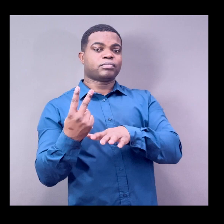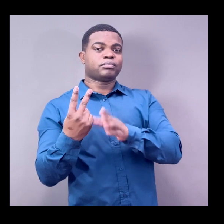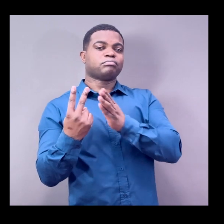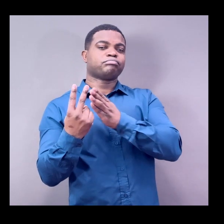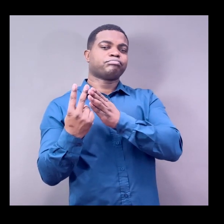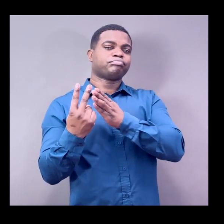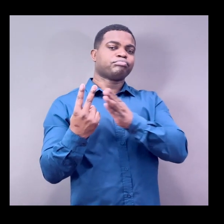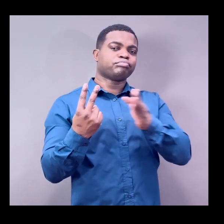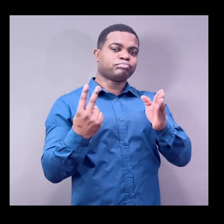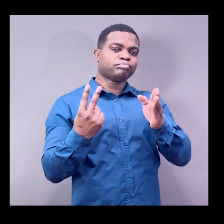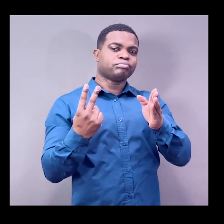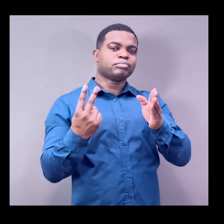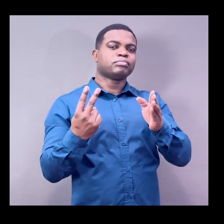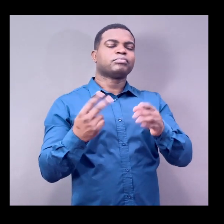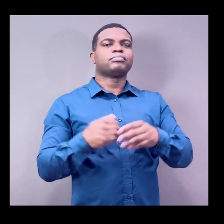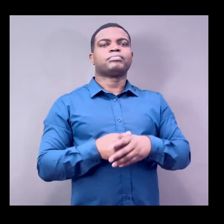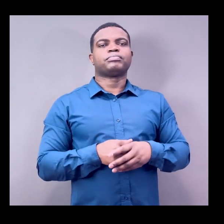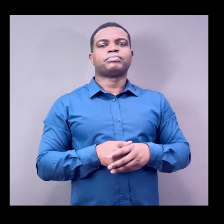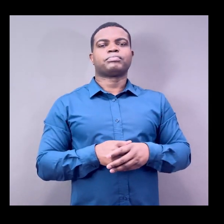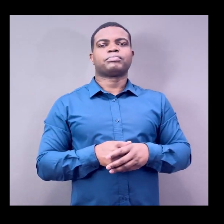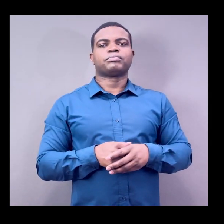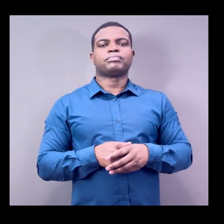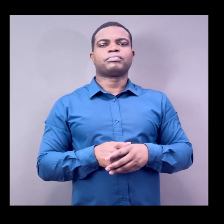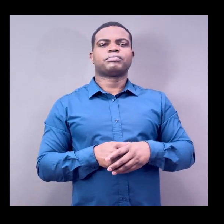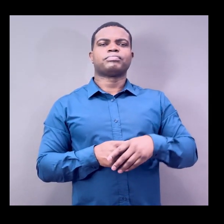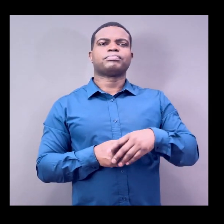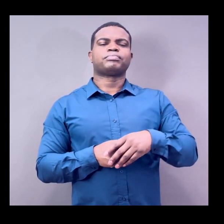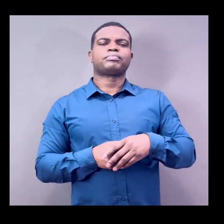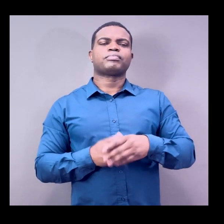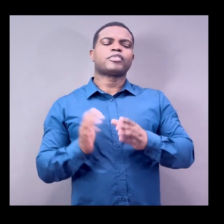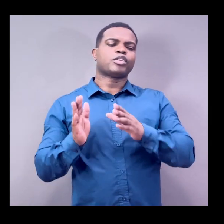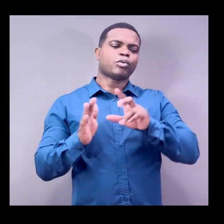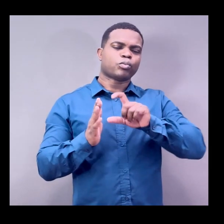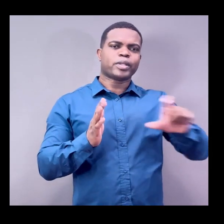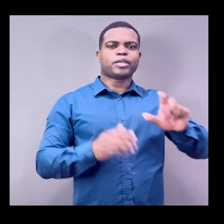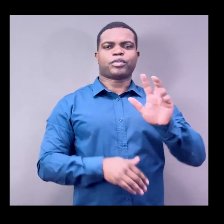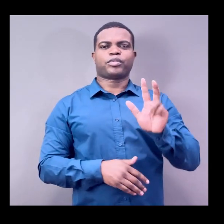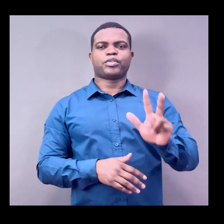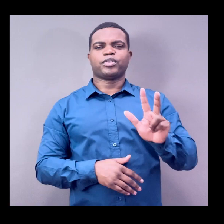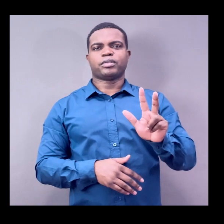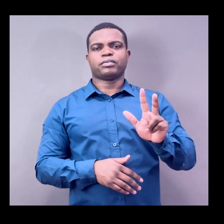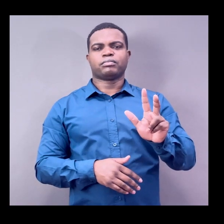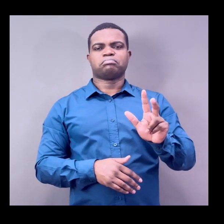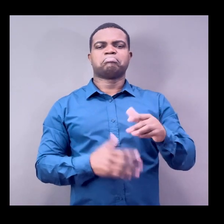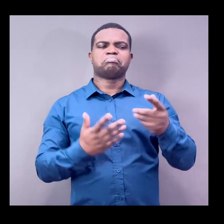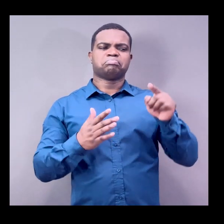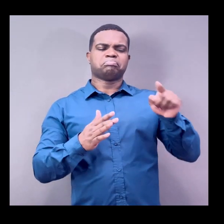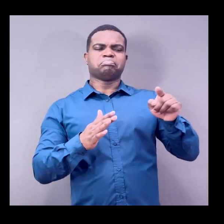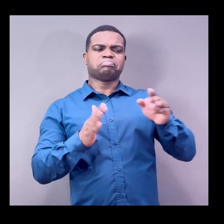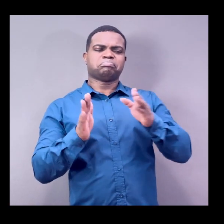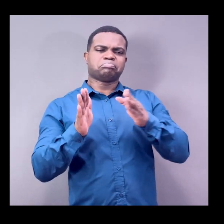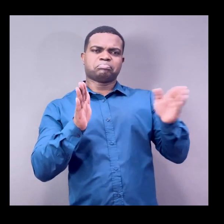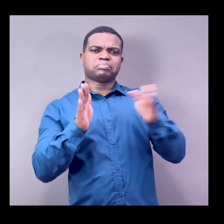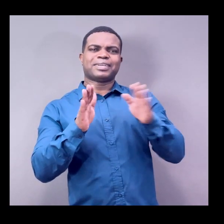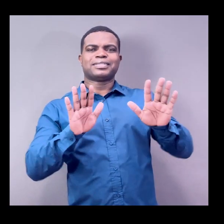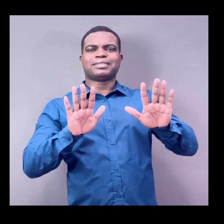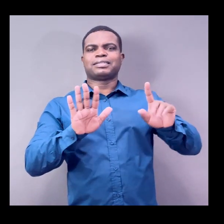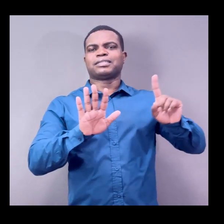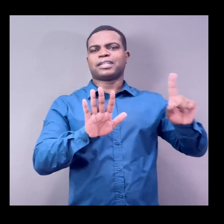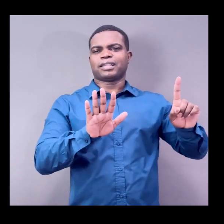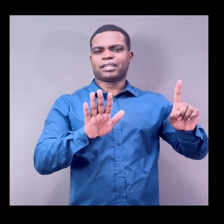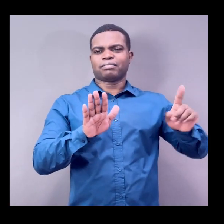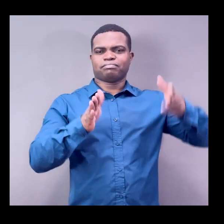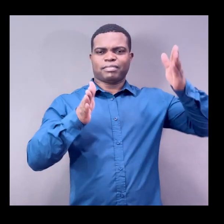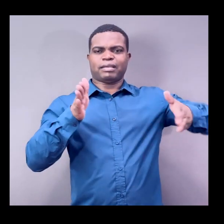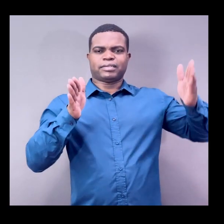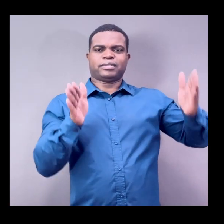and the week 2 start date, which is 9th, week 3, which is 16th, and so on and so on.